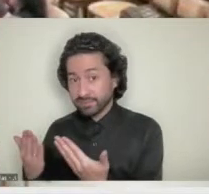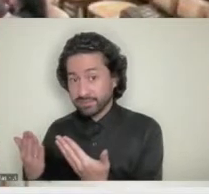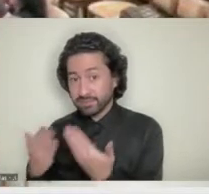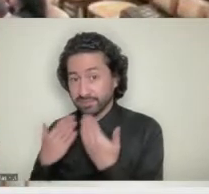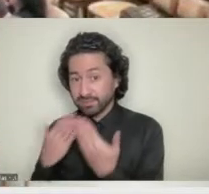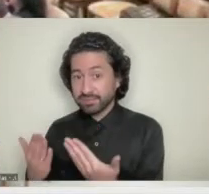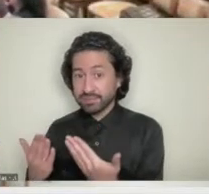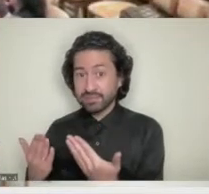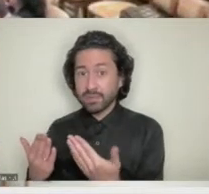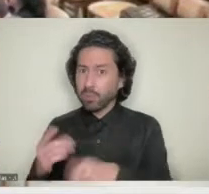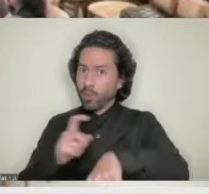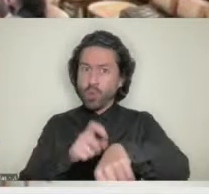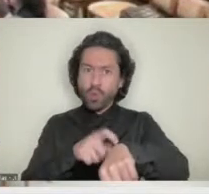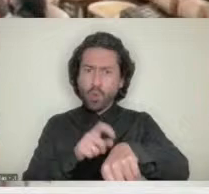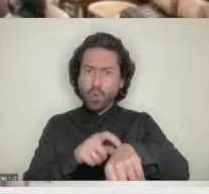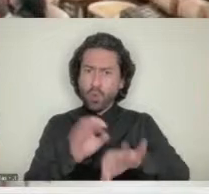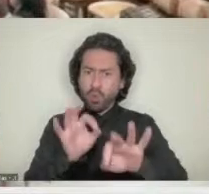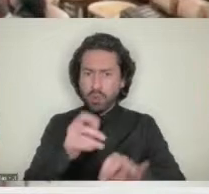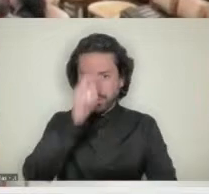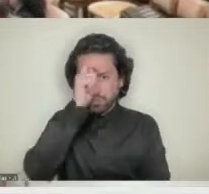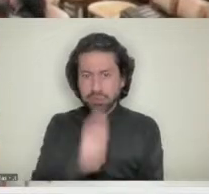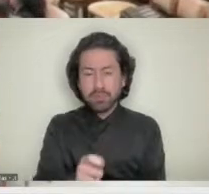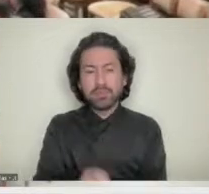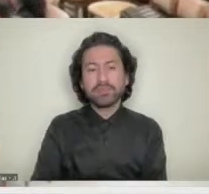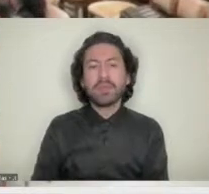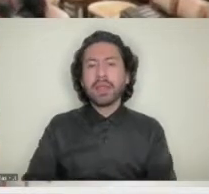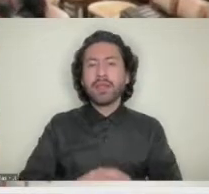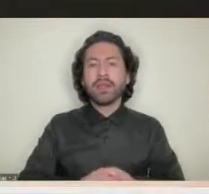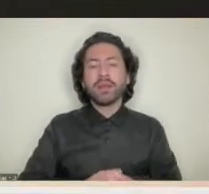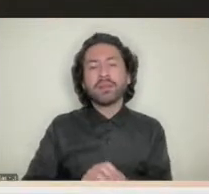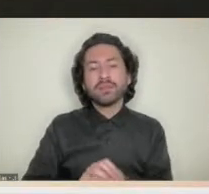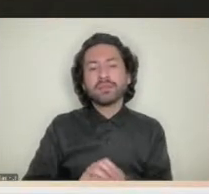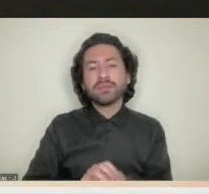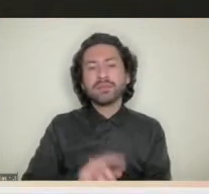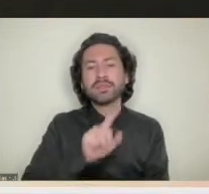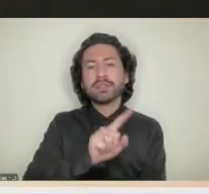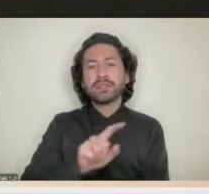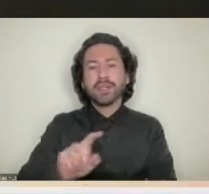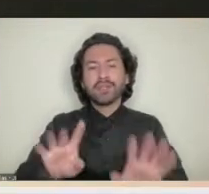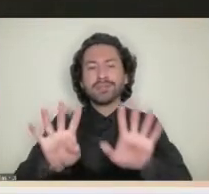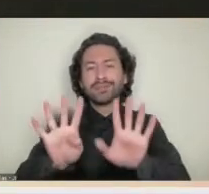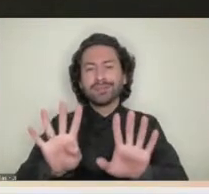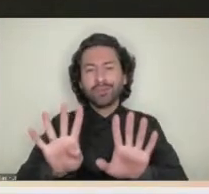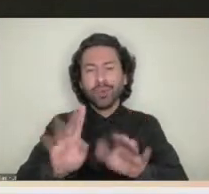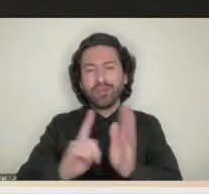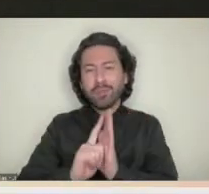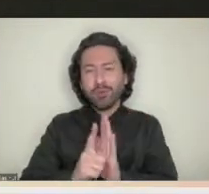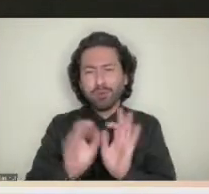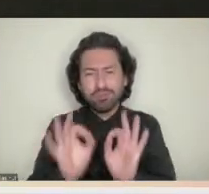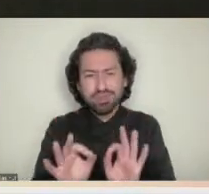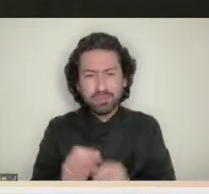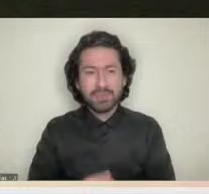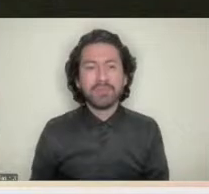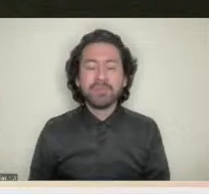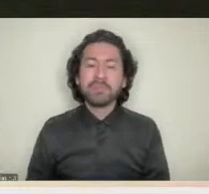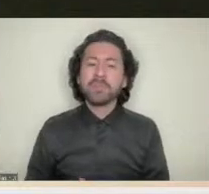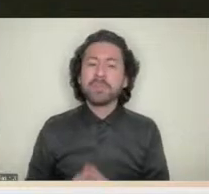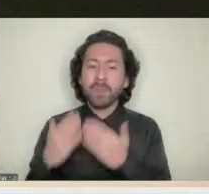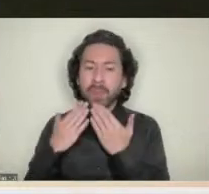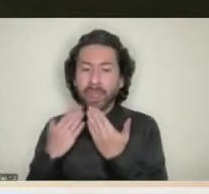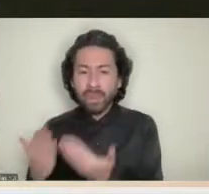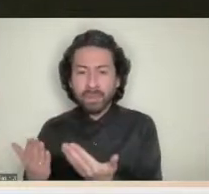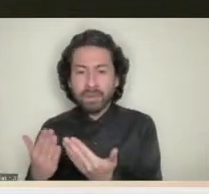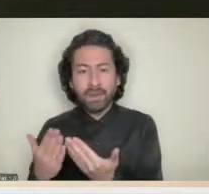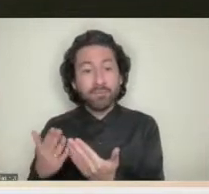Thank you, Claudia, especially with the time, 19 minutes, 30 seconds. Exactly. So thank you